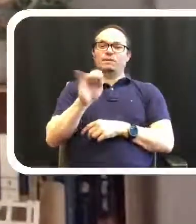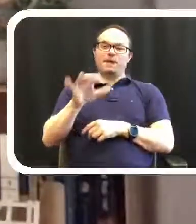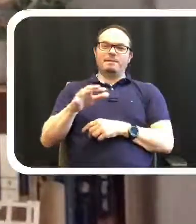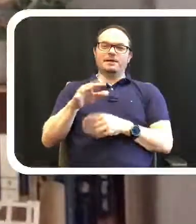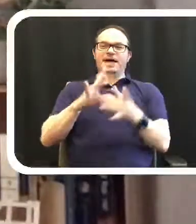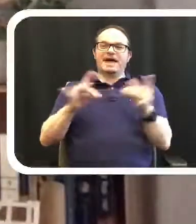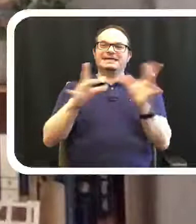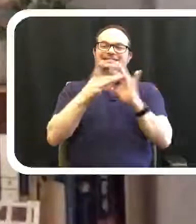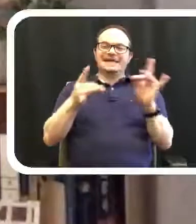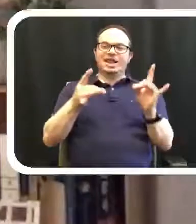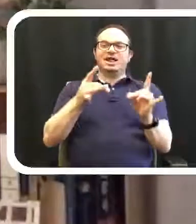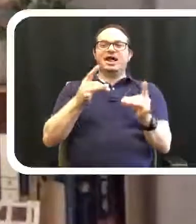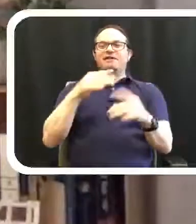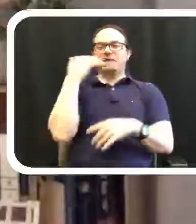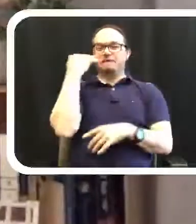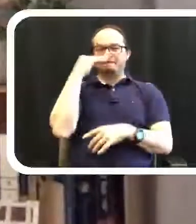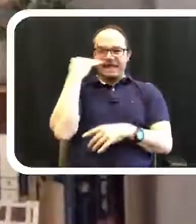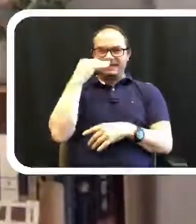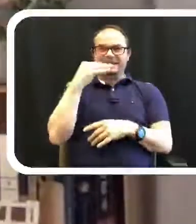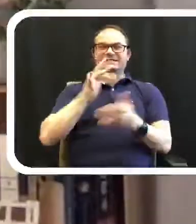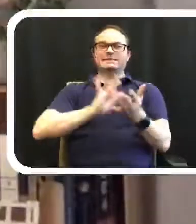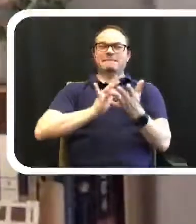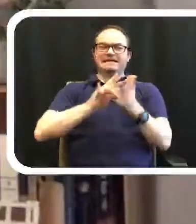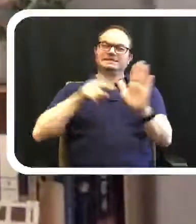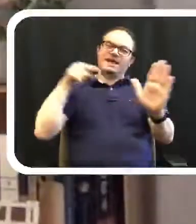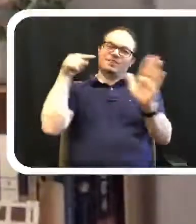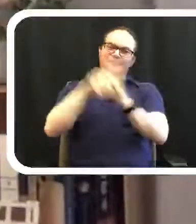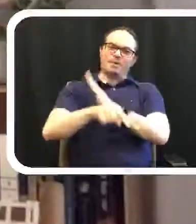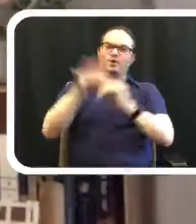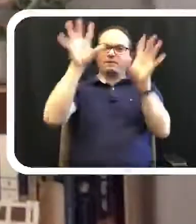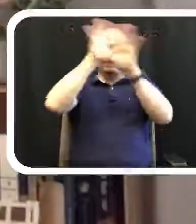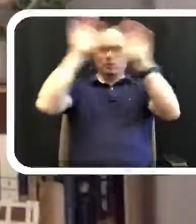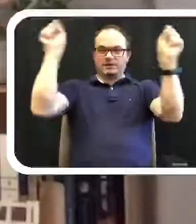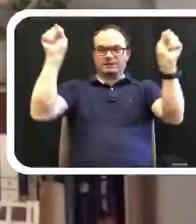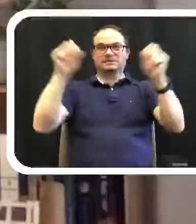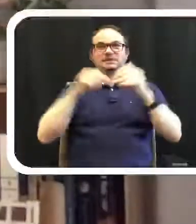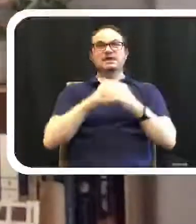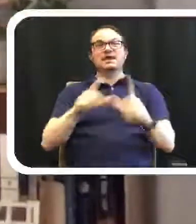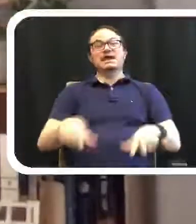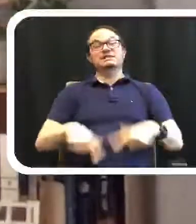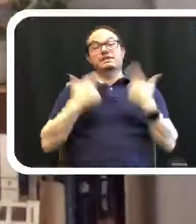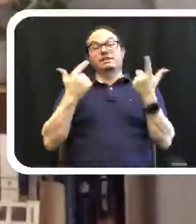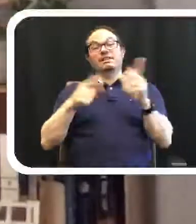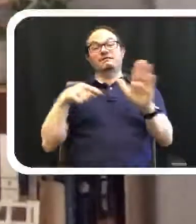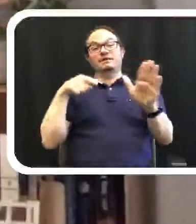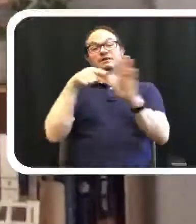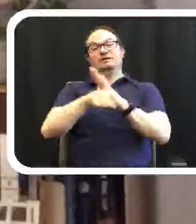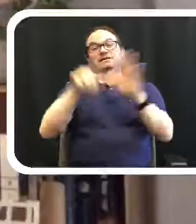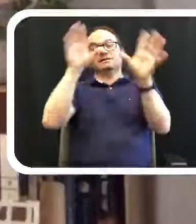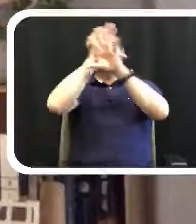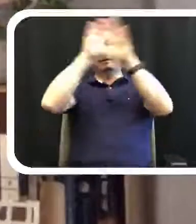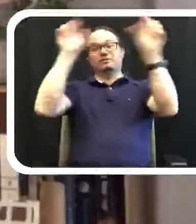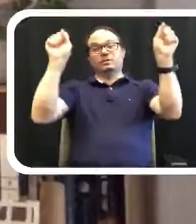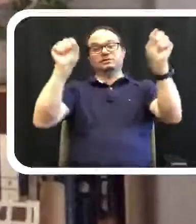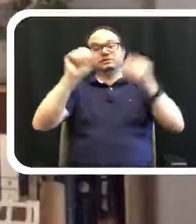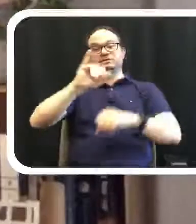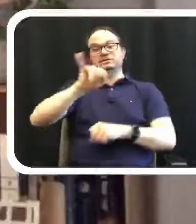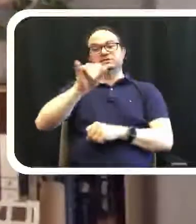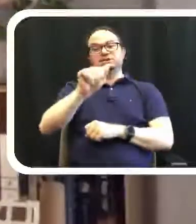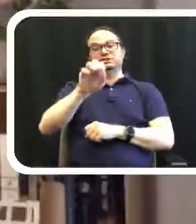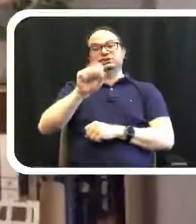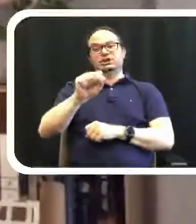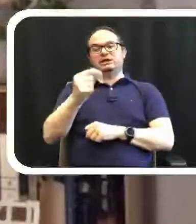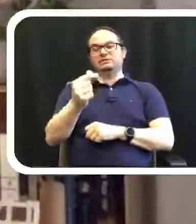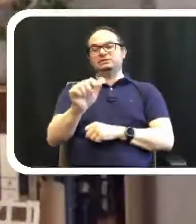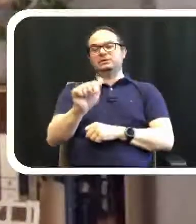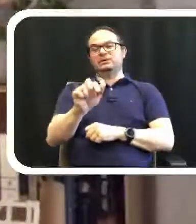Madness, Medicine, and the Murder of a President. And it's about the life and assassination of President James Garfield.